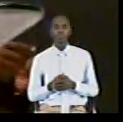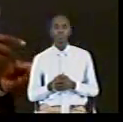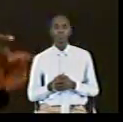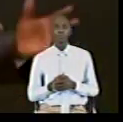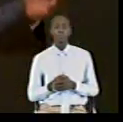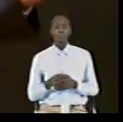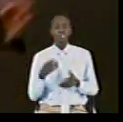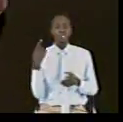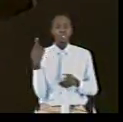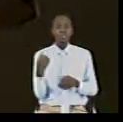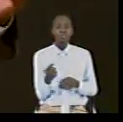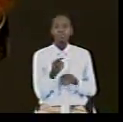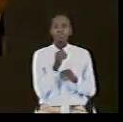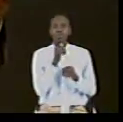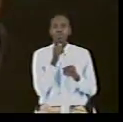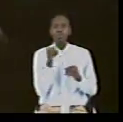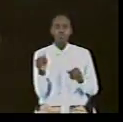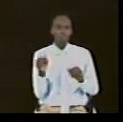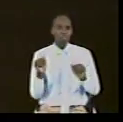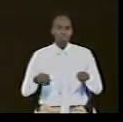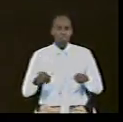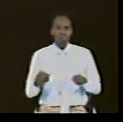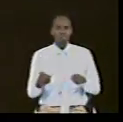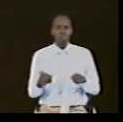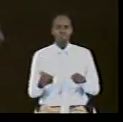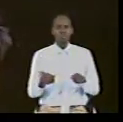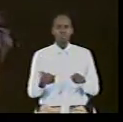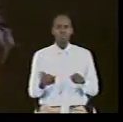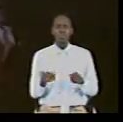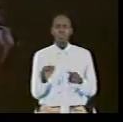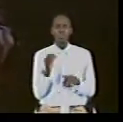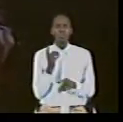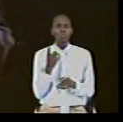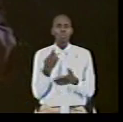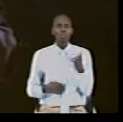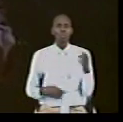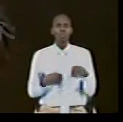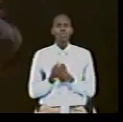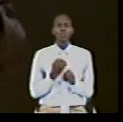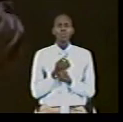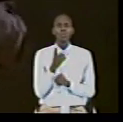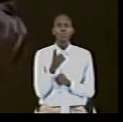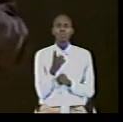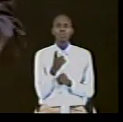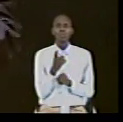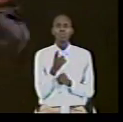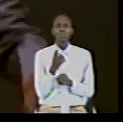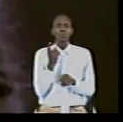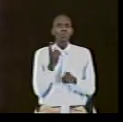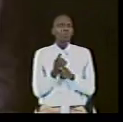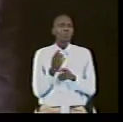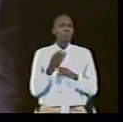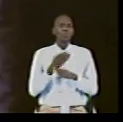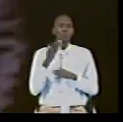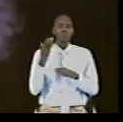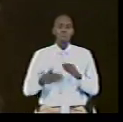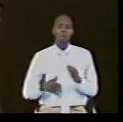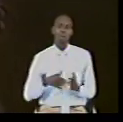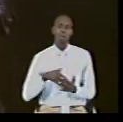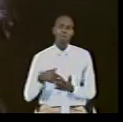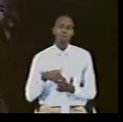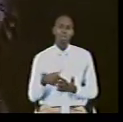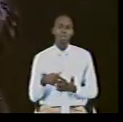Discipline just tunes you up, just makes you totally weak